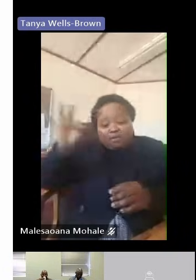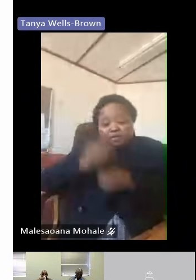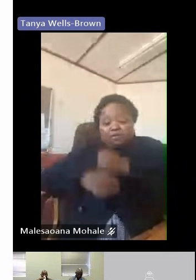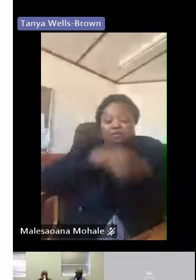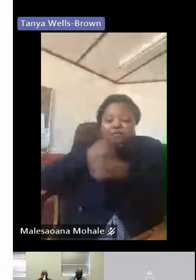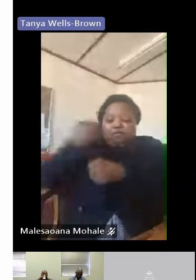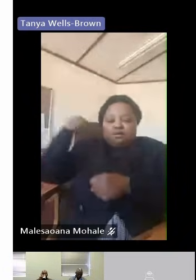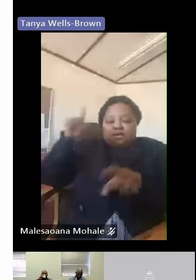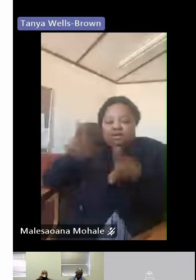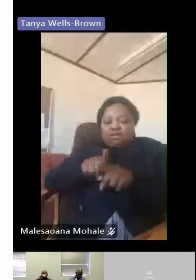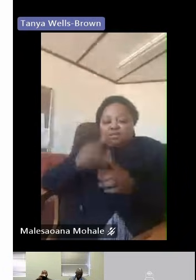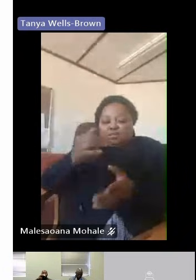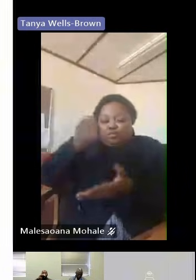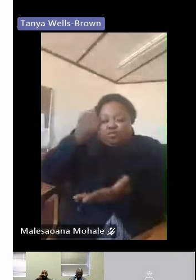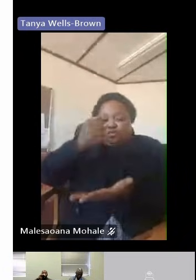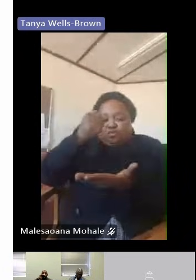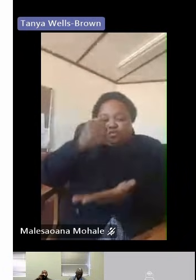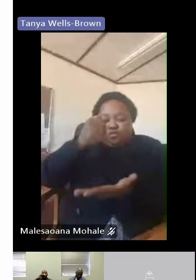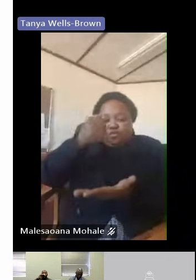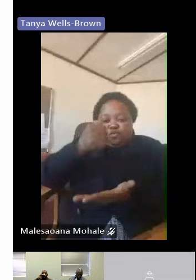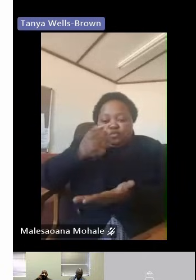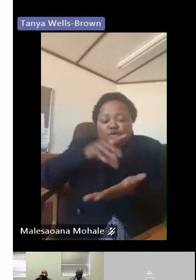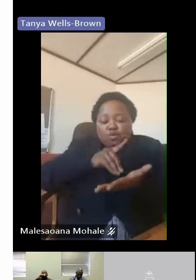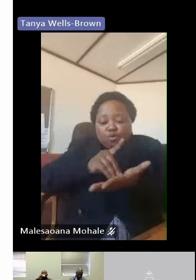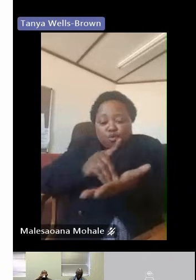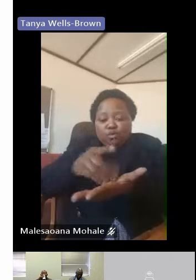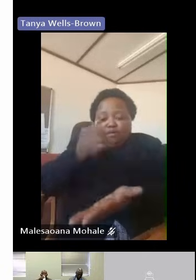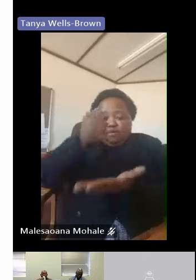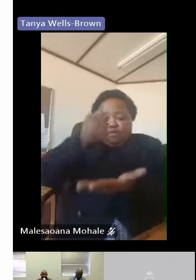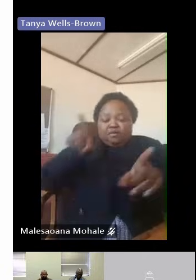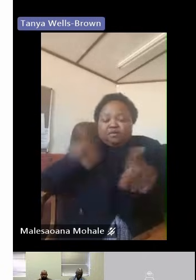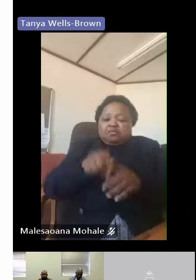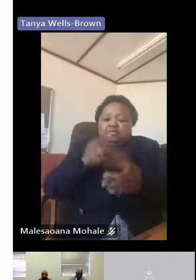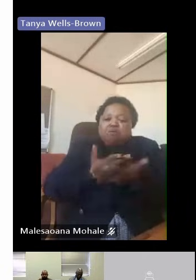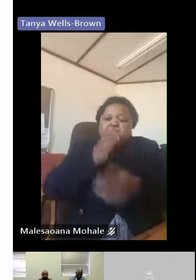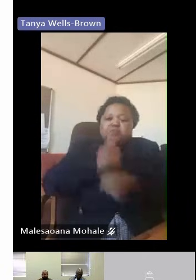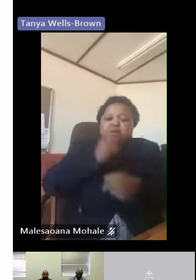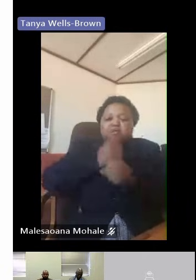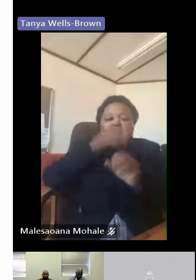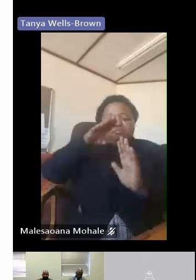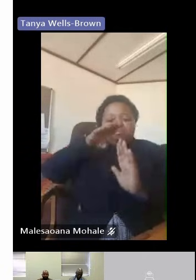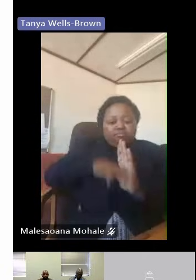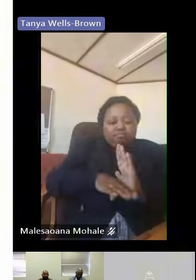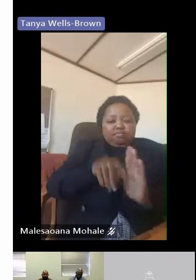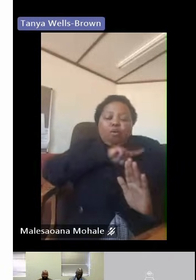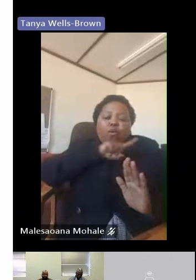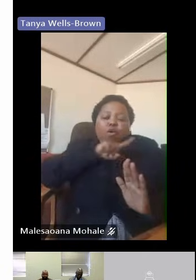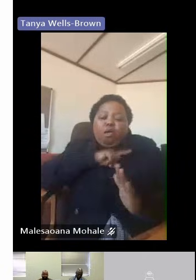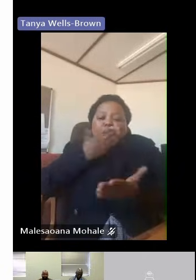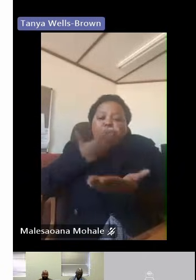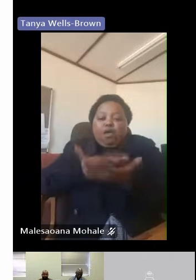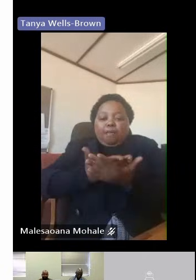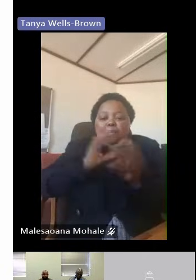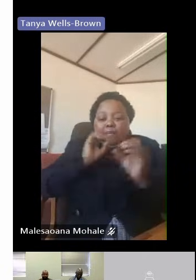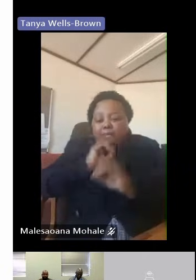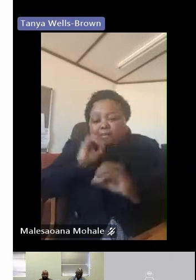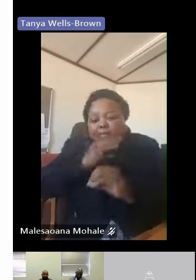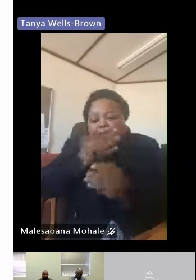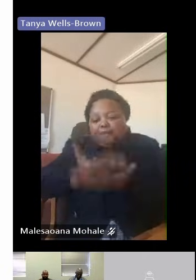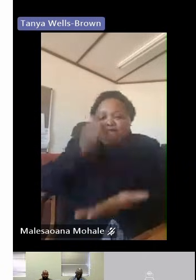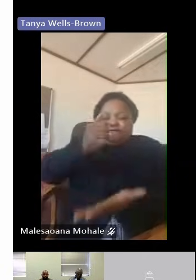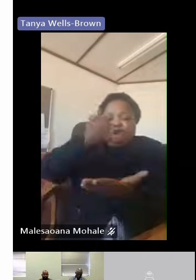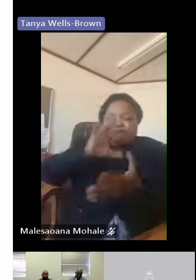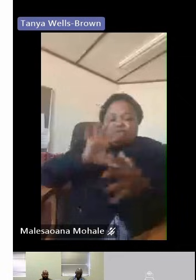so that sort of function has been reduced because that ability to, or funding for coordination is not